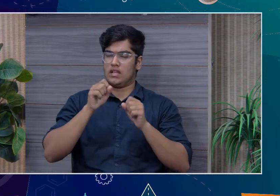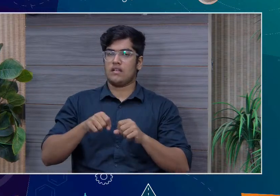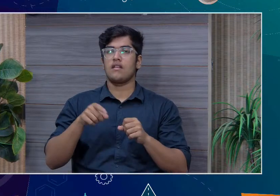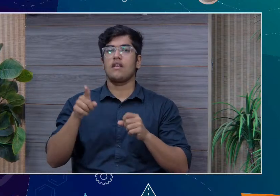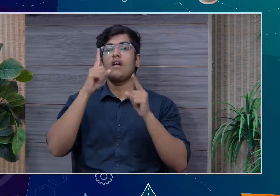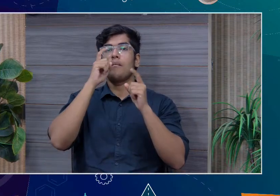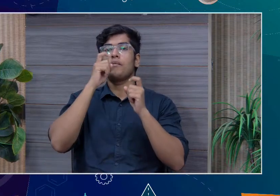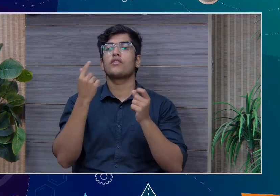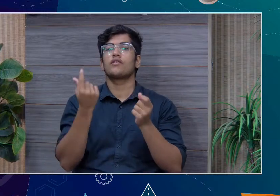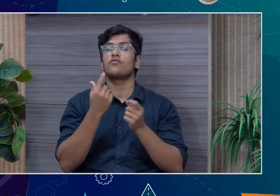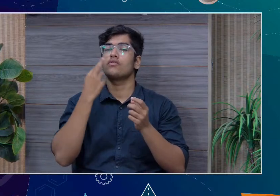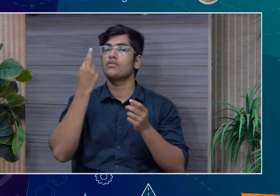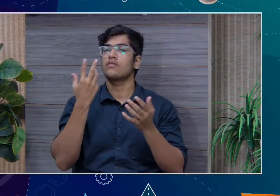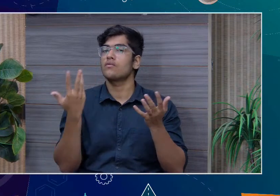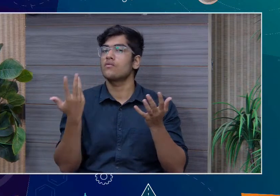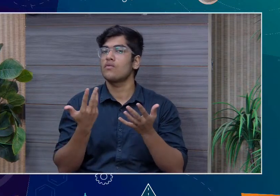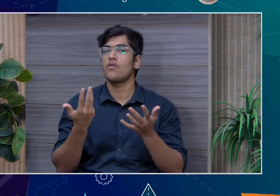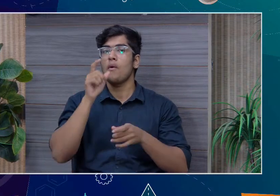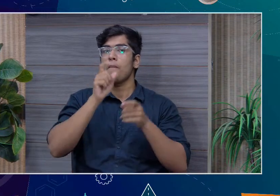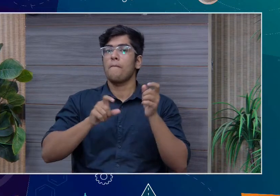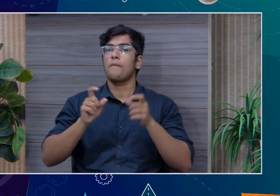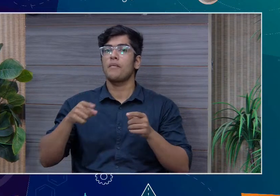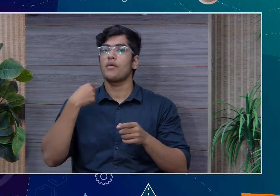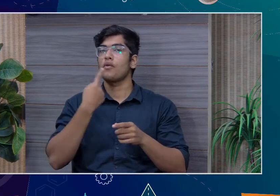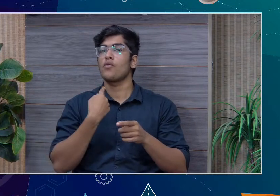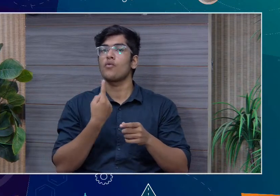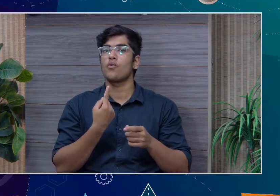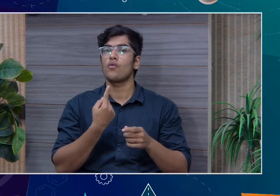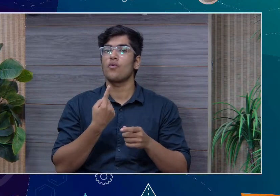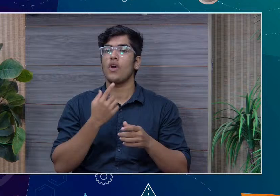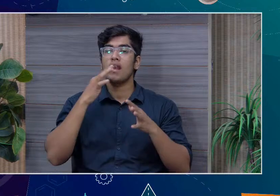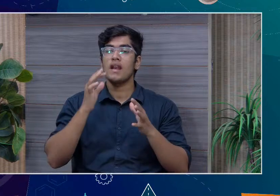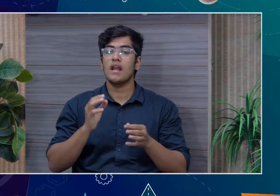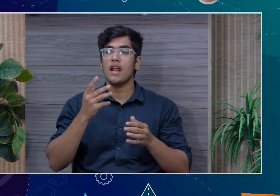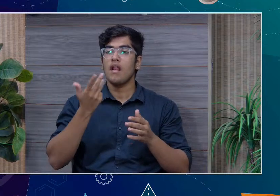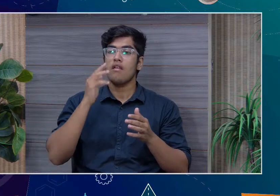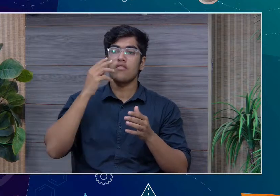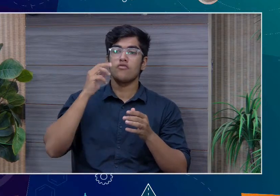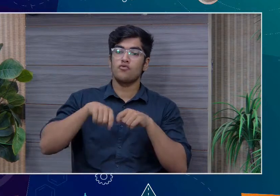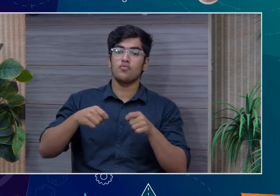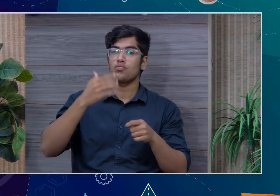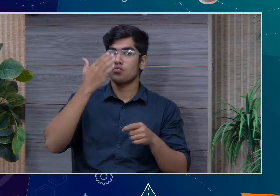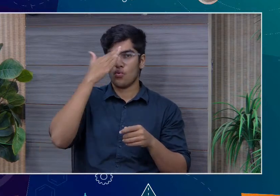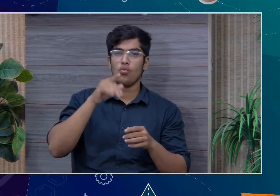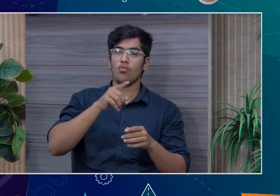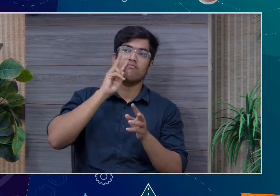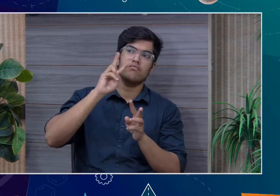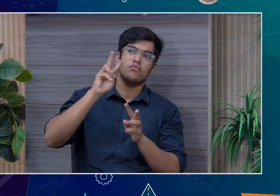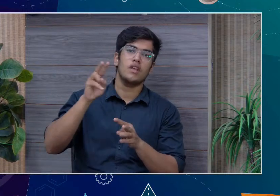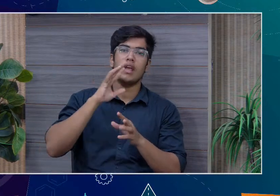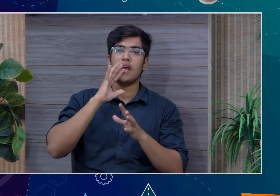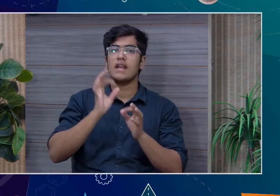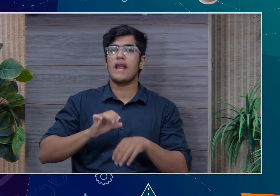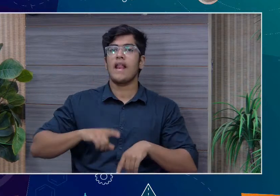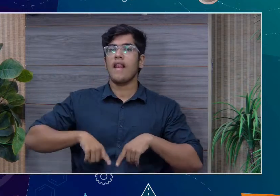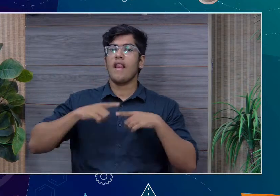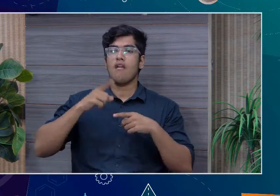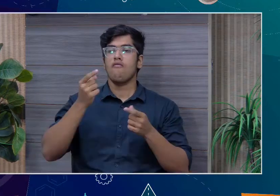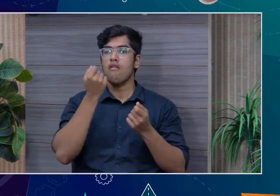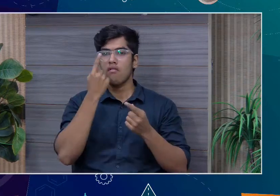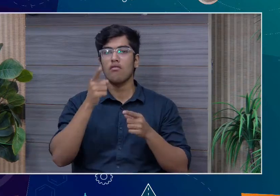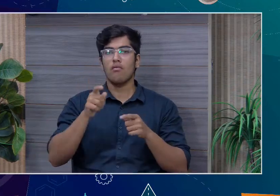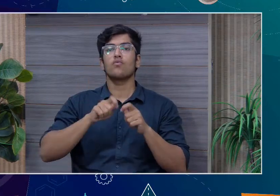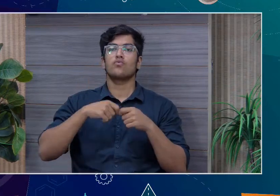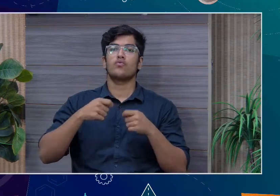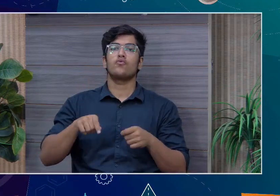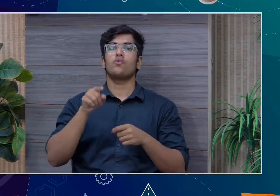we are doing is that we are giving the children sense of real life. Right. That what shoes look like, especially when we are